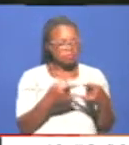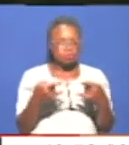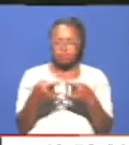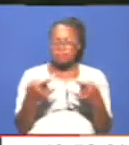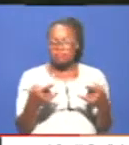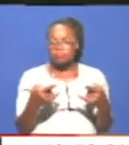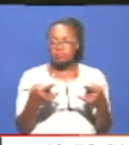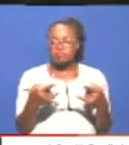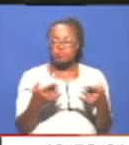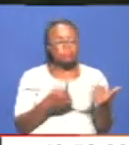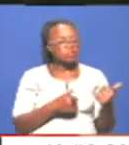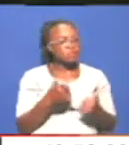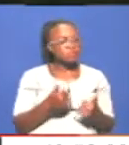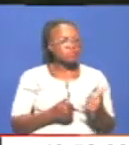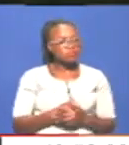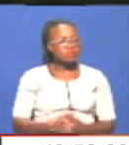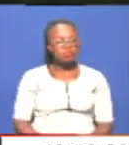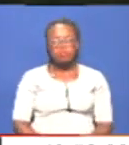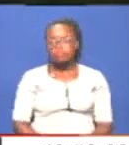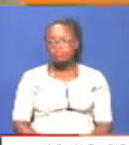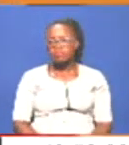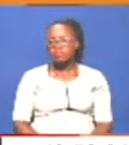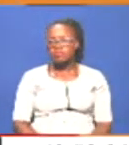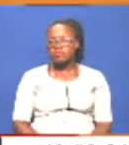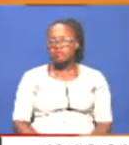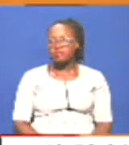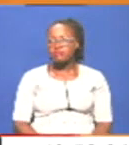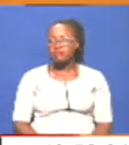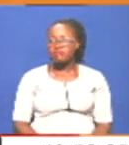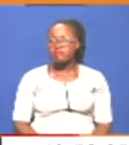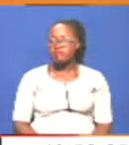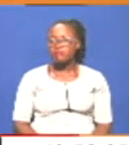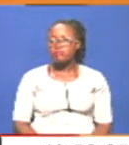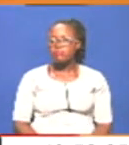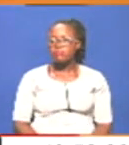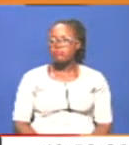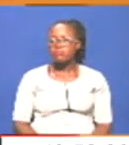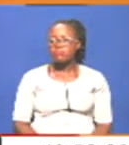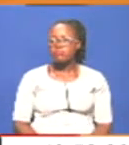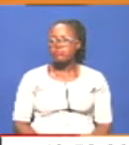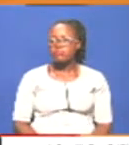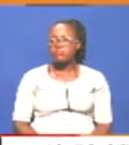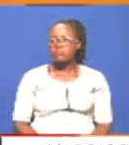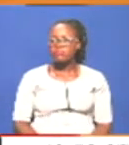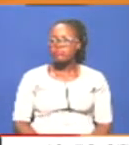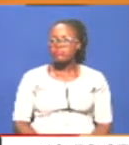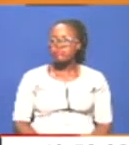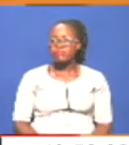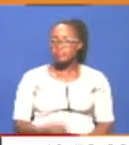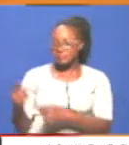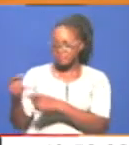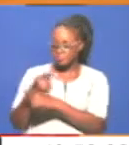What are the gaps that need to be closed? I think mainly I would say it's to do with the training